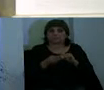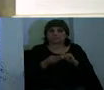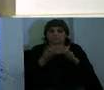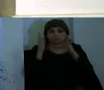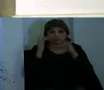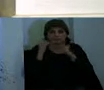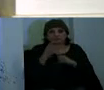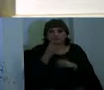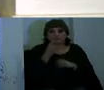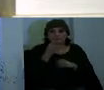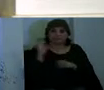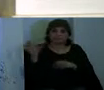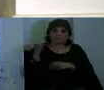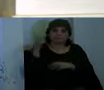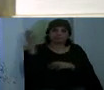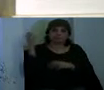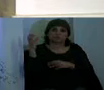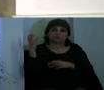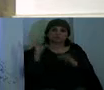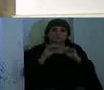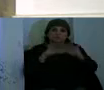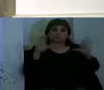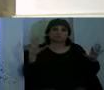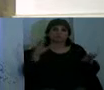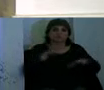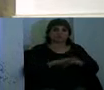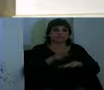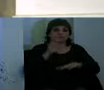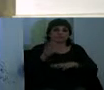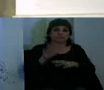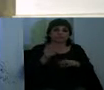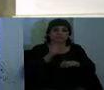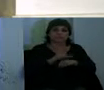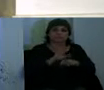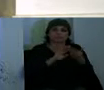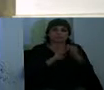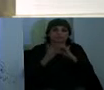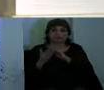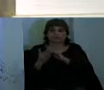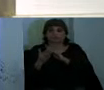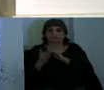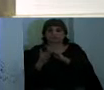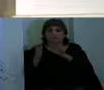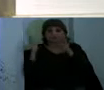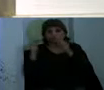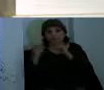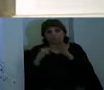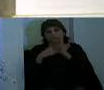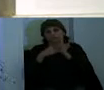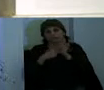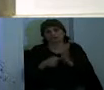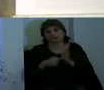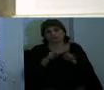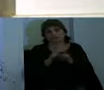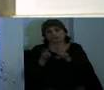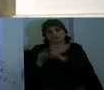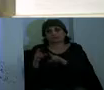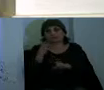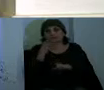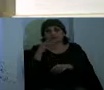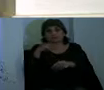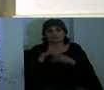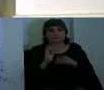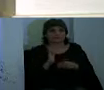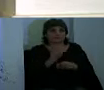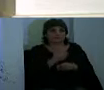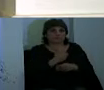of Christmas shine upon your church community, and may you reflect the same light in our denomination and